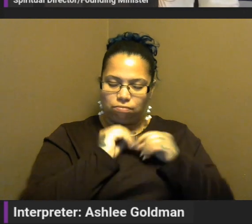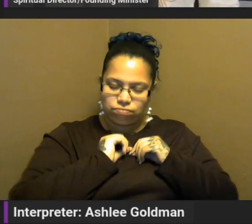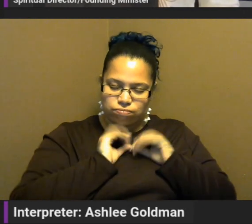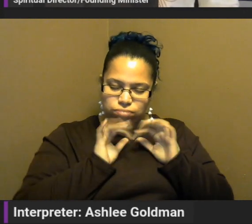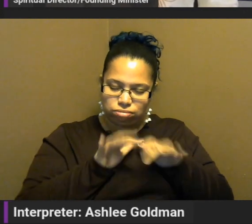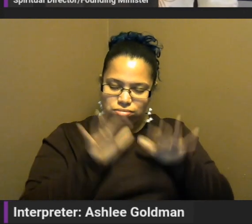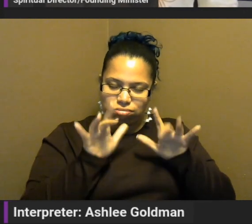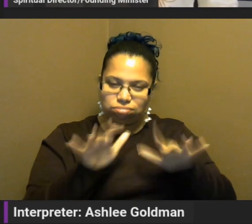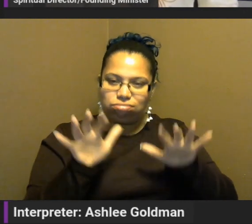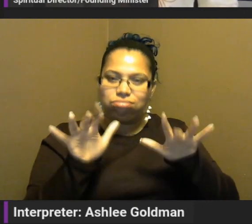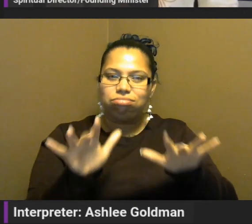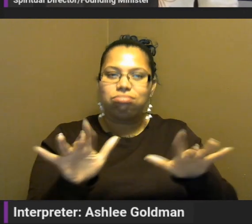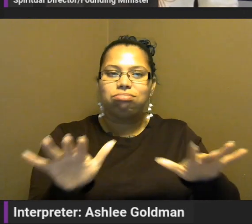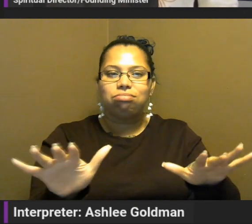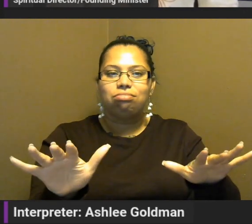radiating.